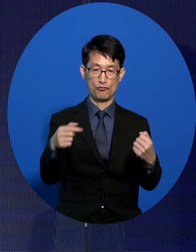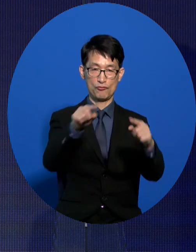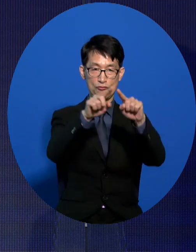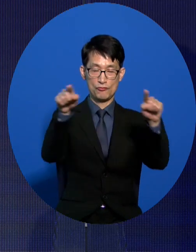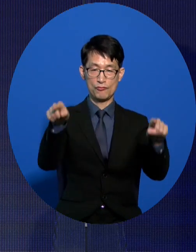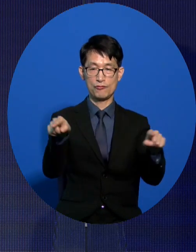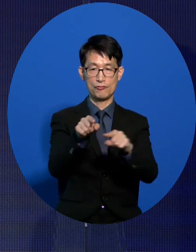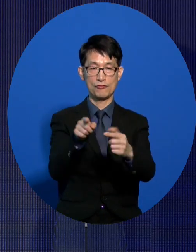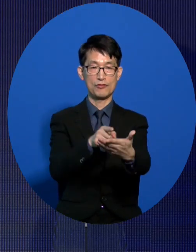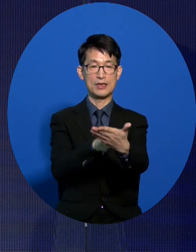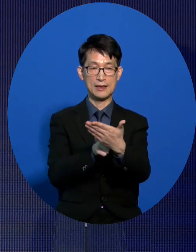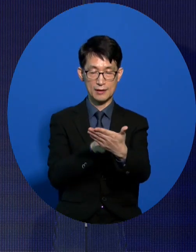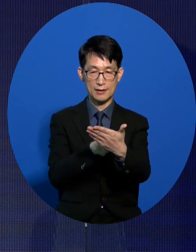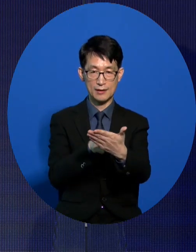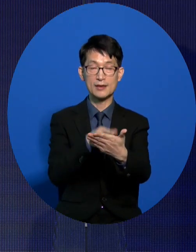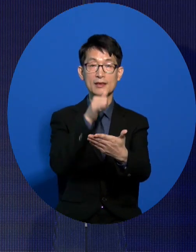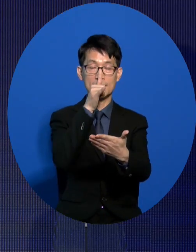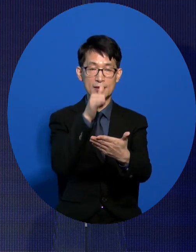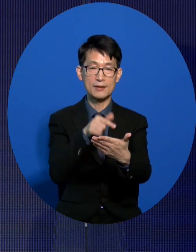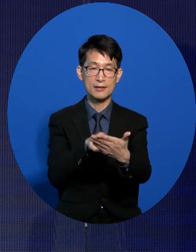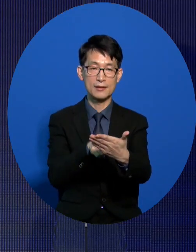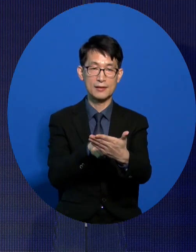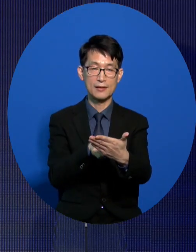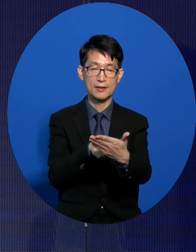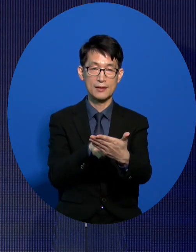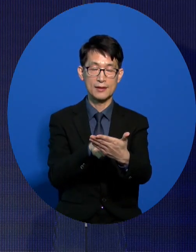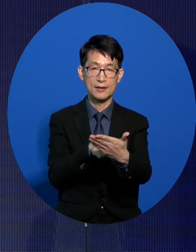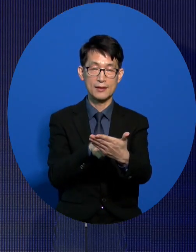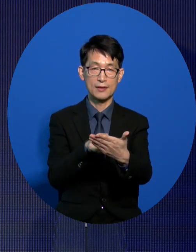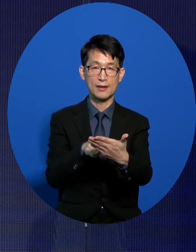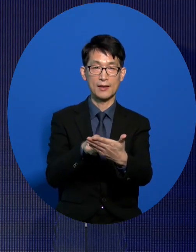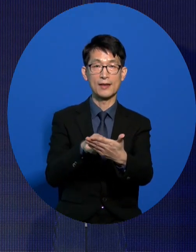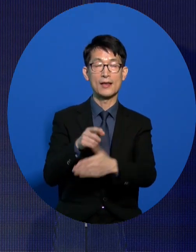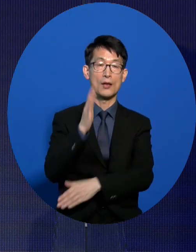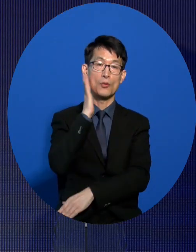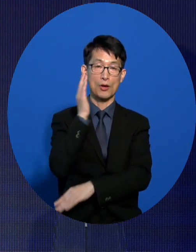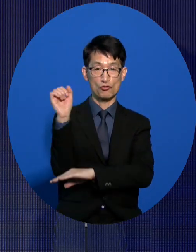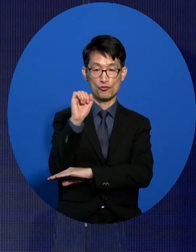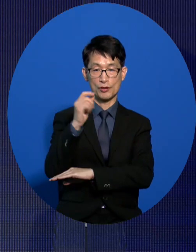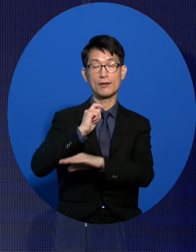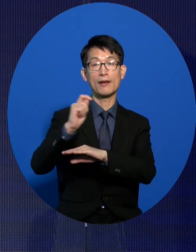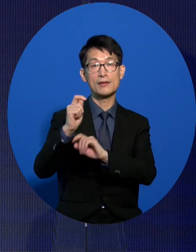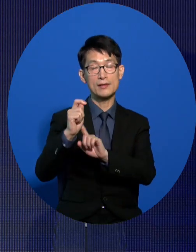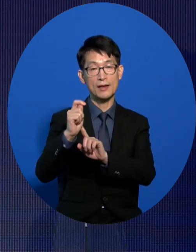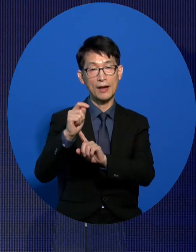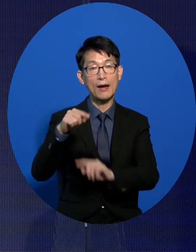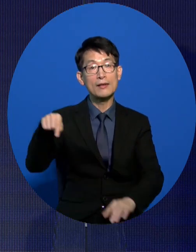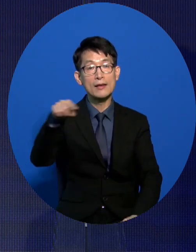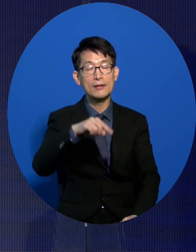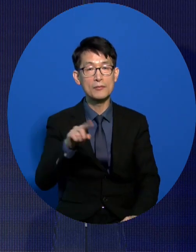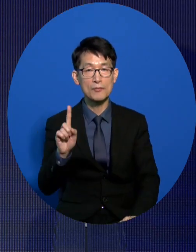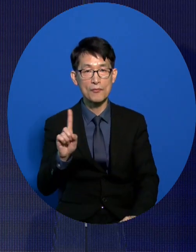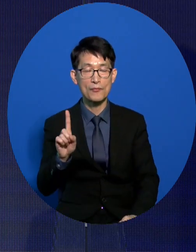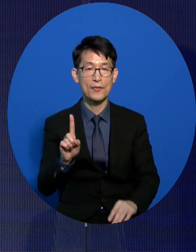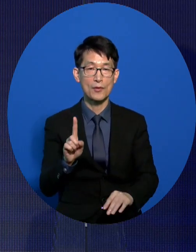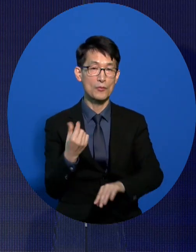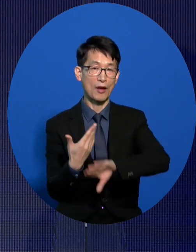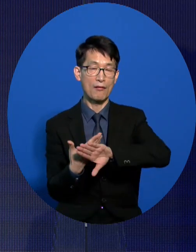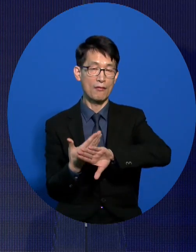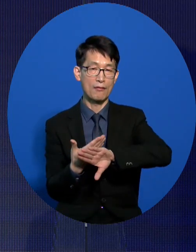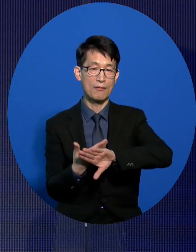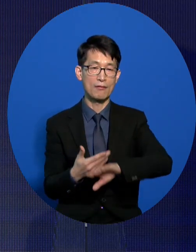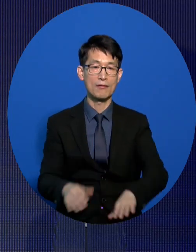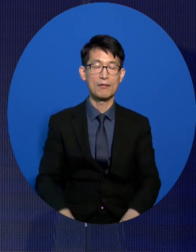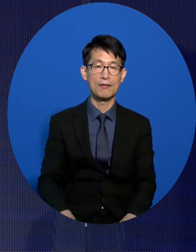So in your dashboard, you have to be able to see the alert. But in our vehicle, the ADAS